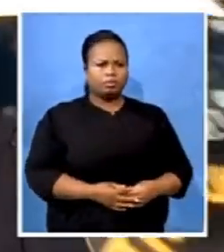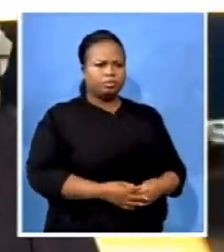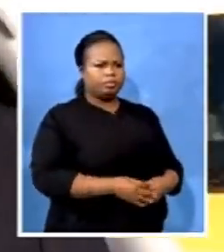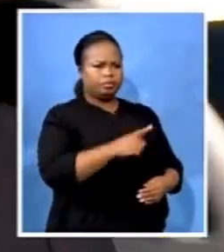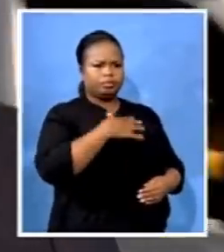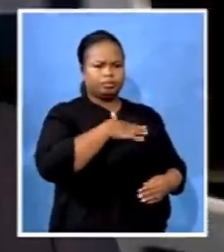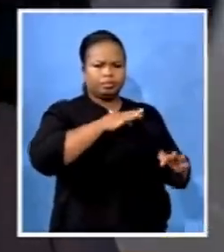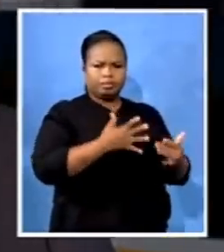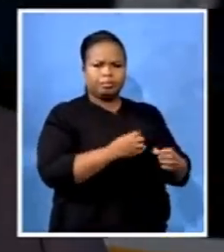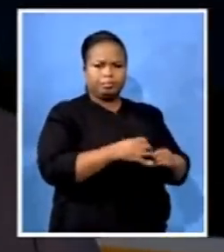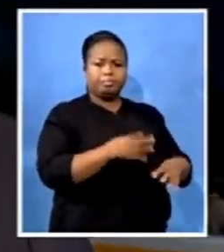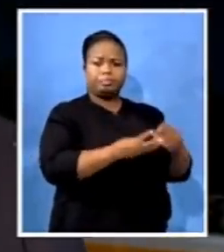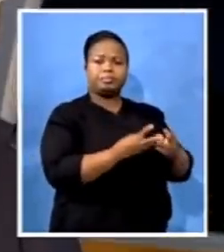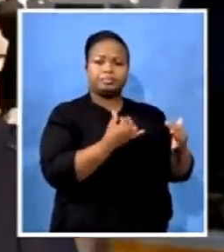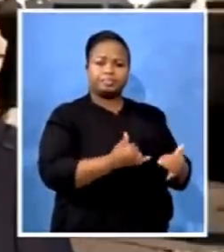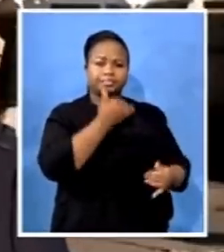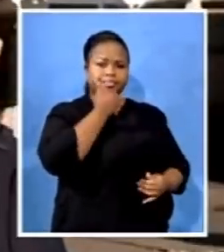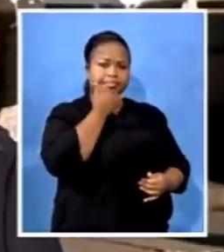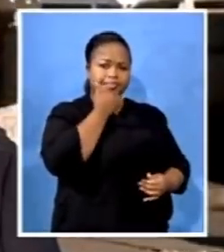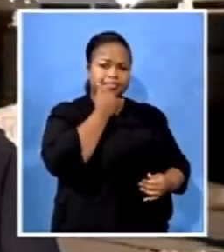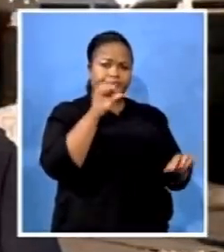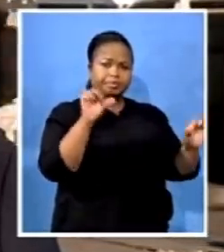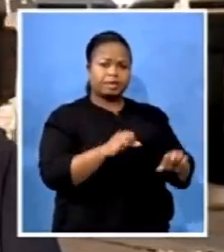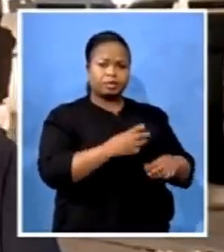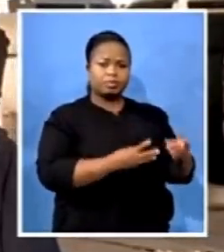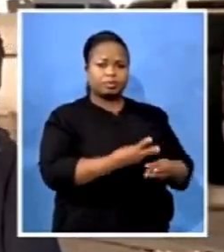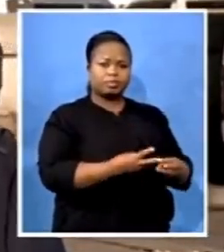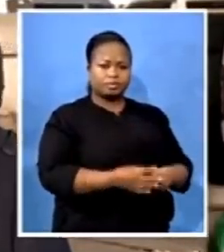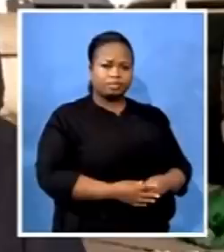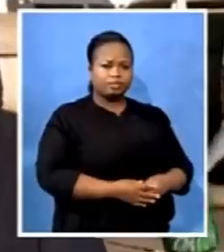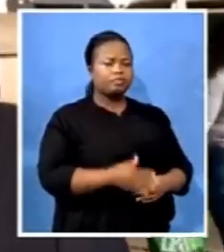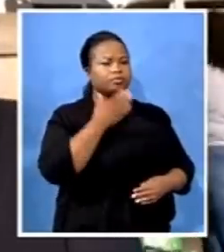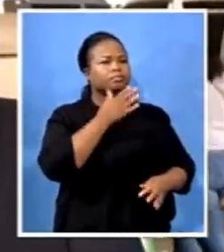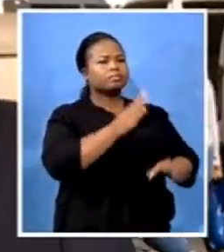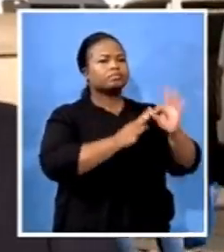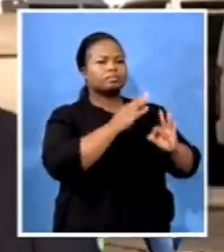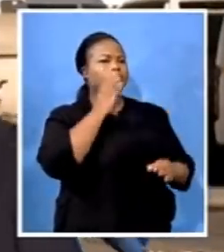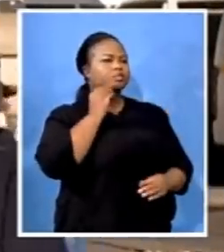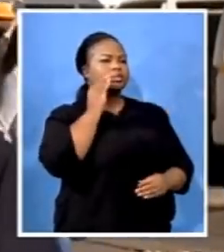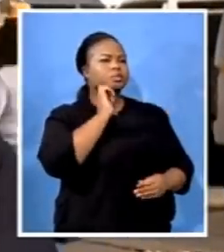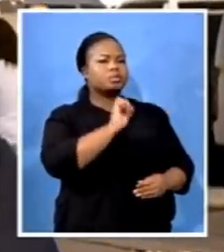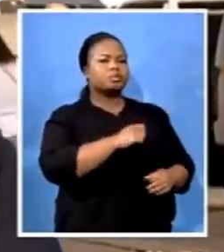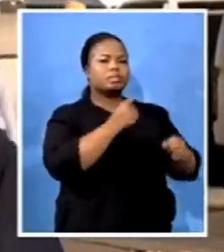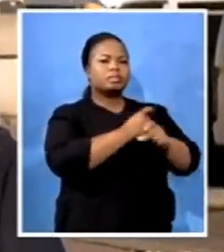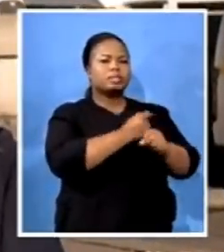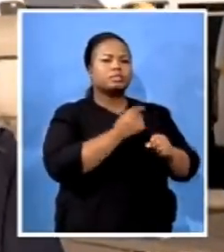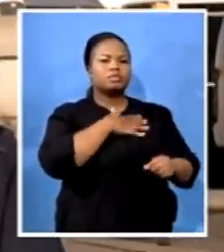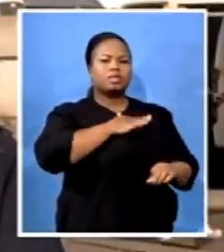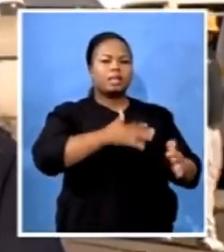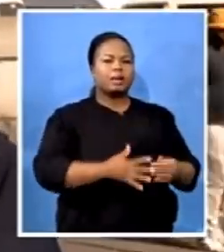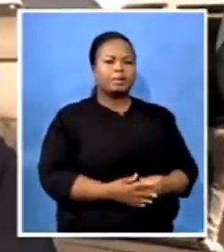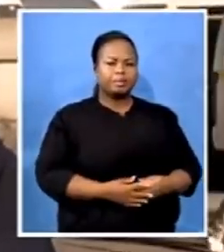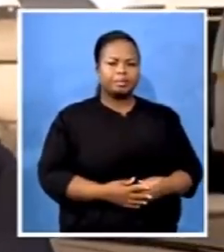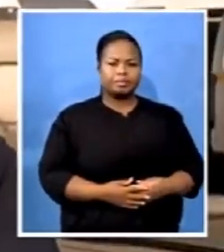back at work? And also tell us what your experience was on the taxi this morning. It was very bad today because